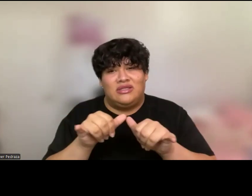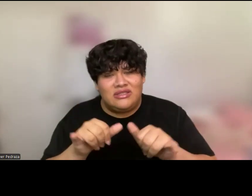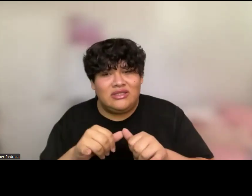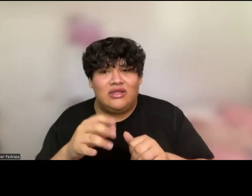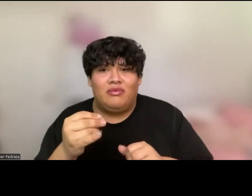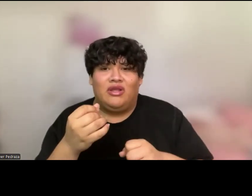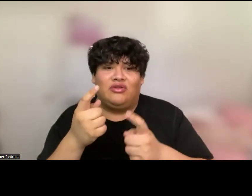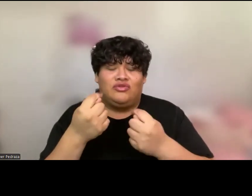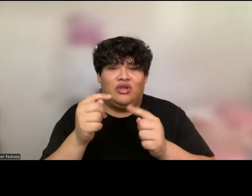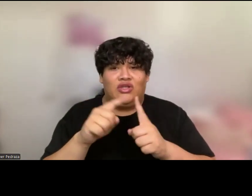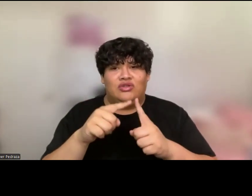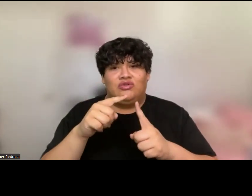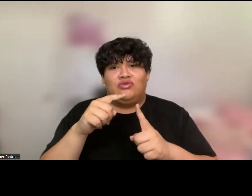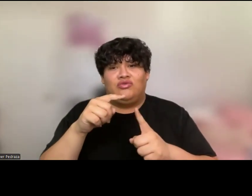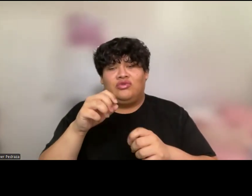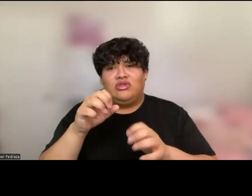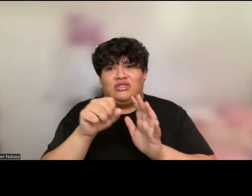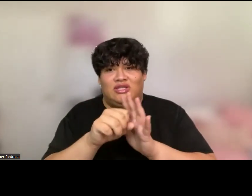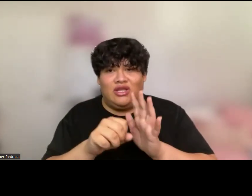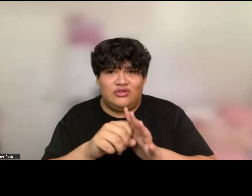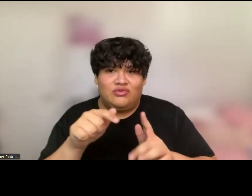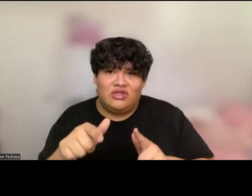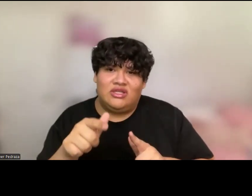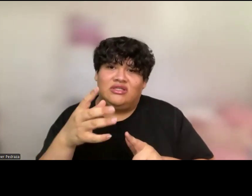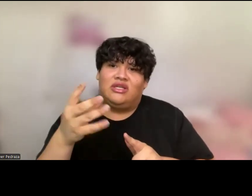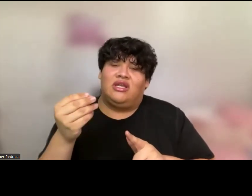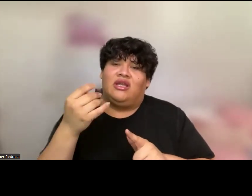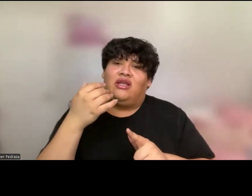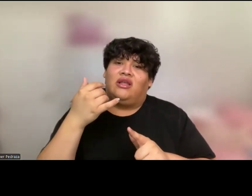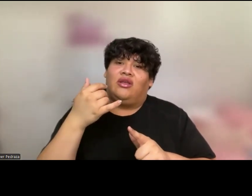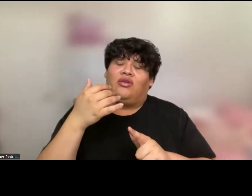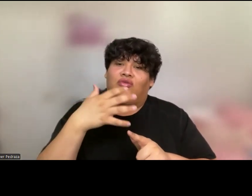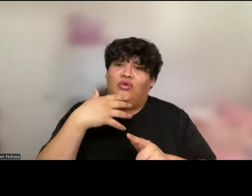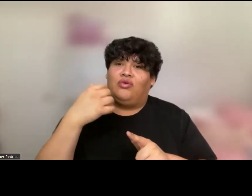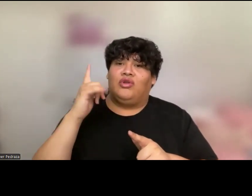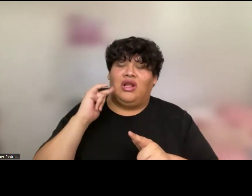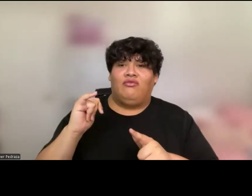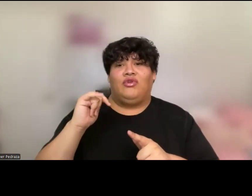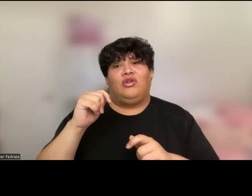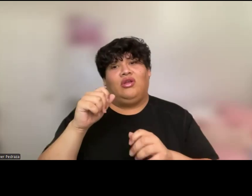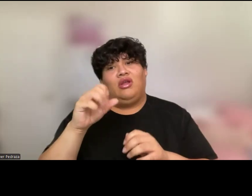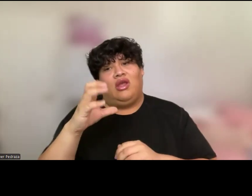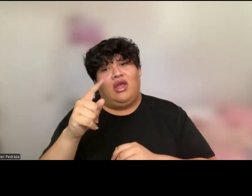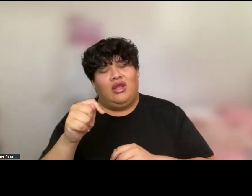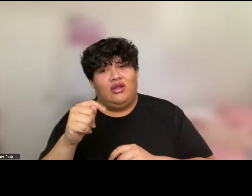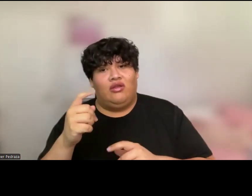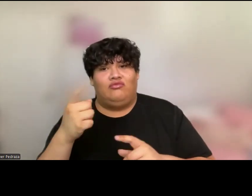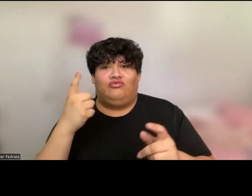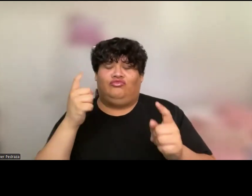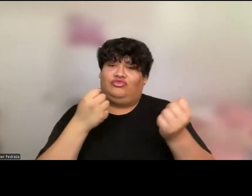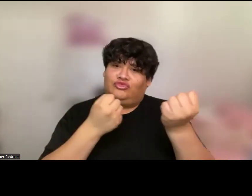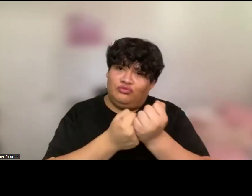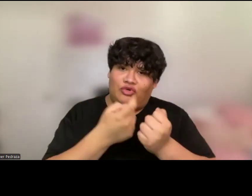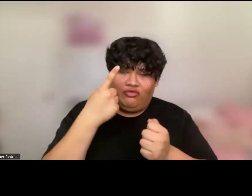in statute. And here in California, we're fortunate to also have the Older Californians Act that further supports and funds